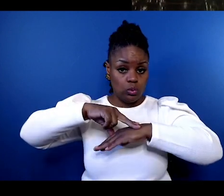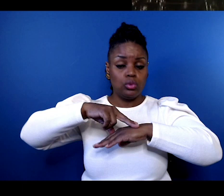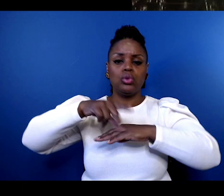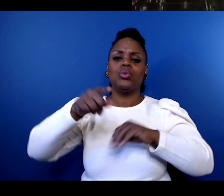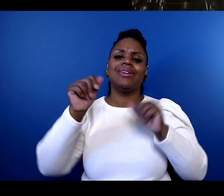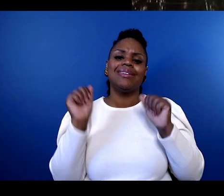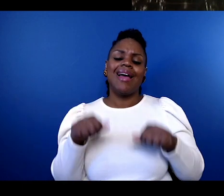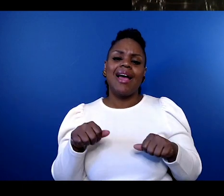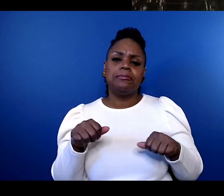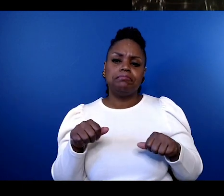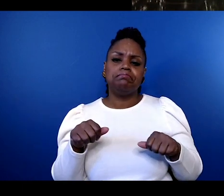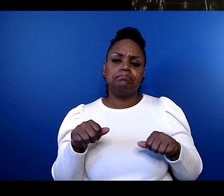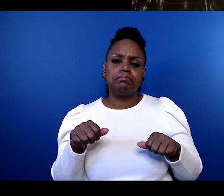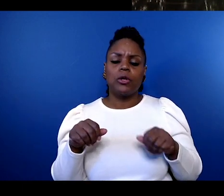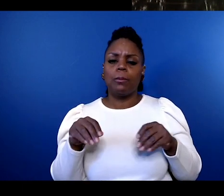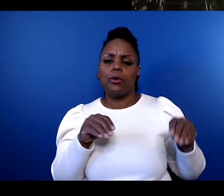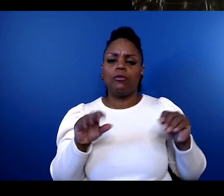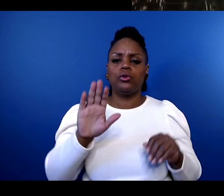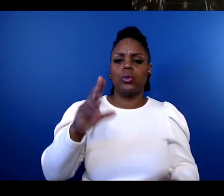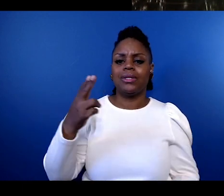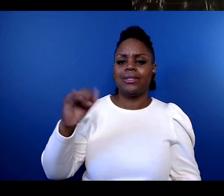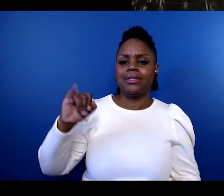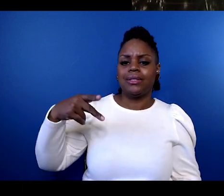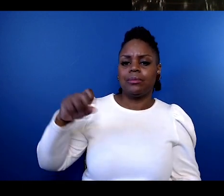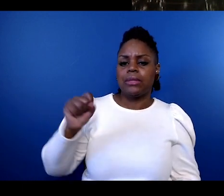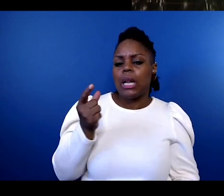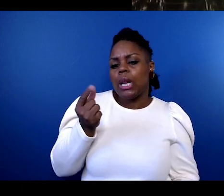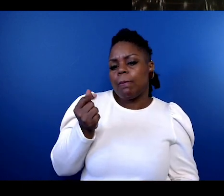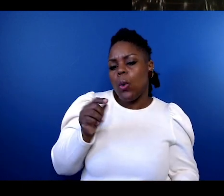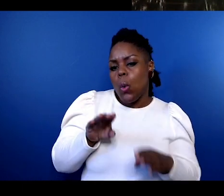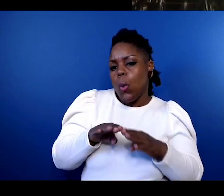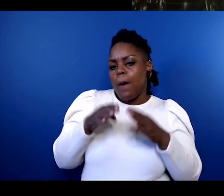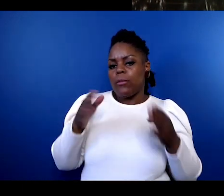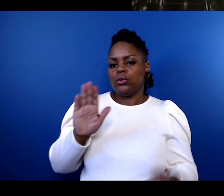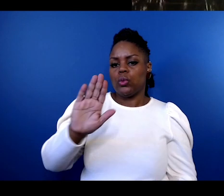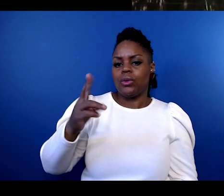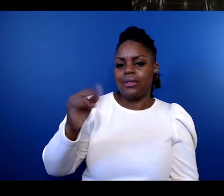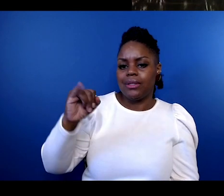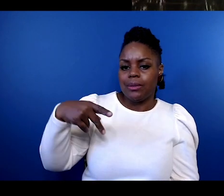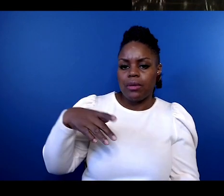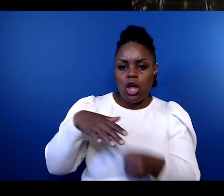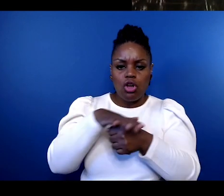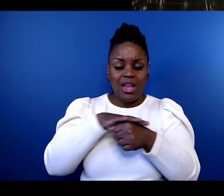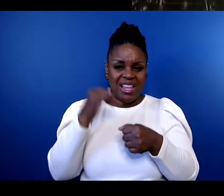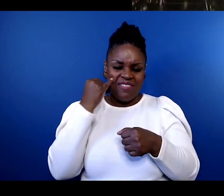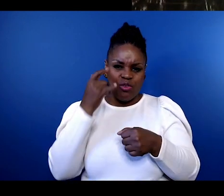so that we're standing on the feet. You shouldn't need the hands for balance anymore.